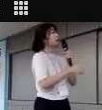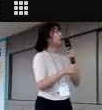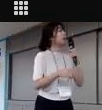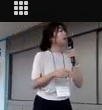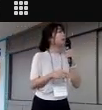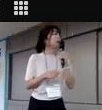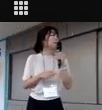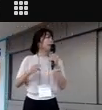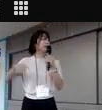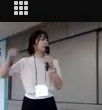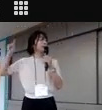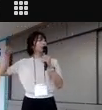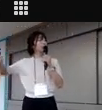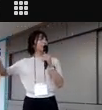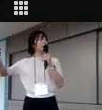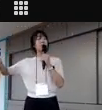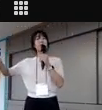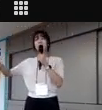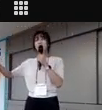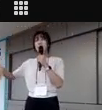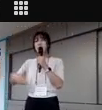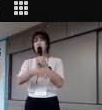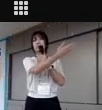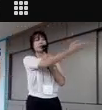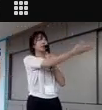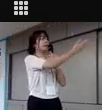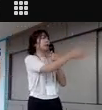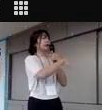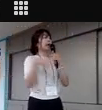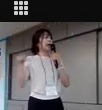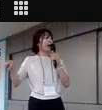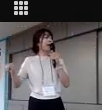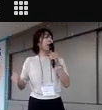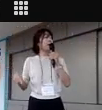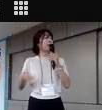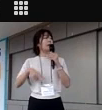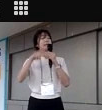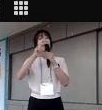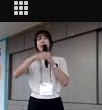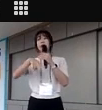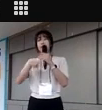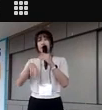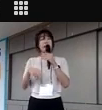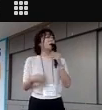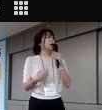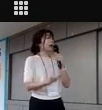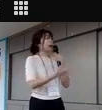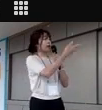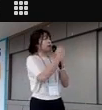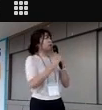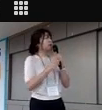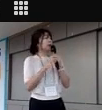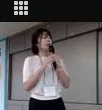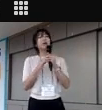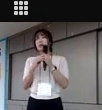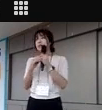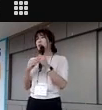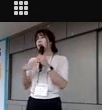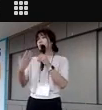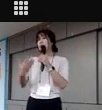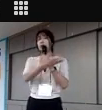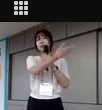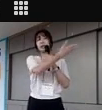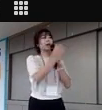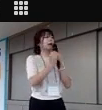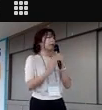here, Brittany is pointing to some location, we're just labeling it A, and then signing read, and that would be he reads.